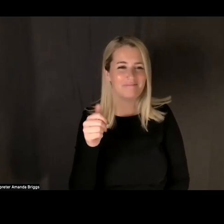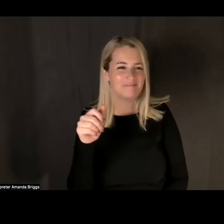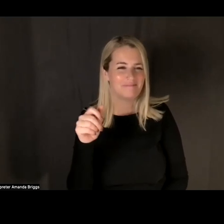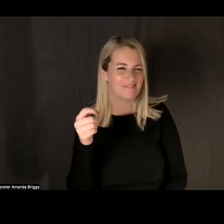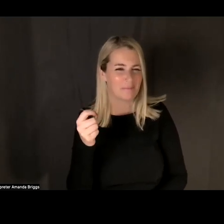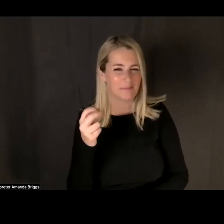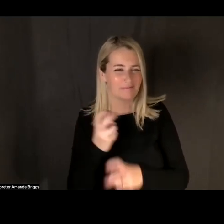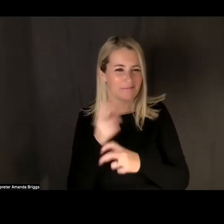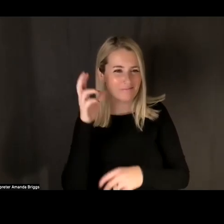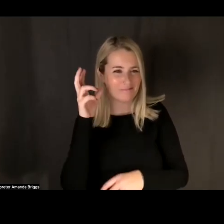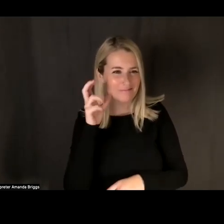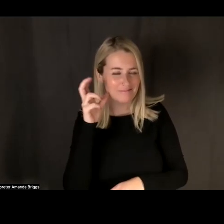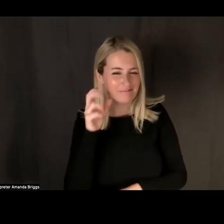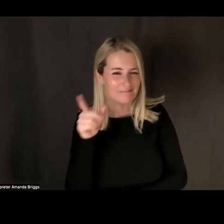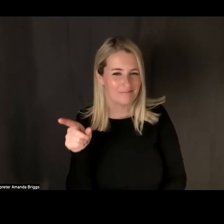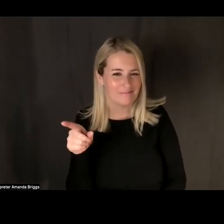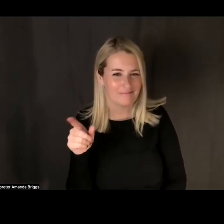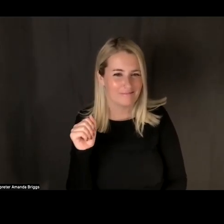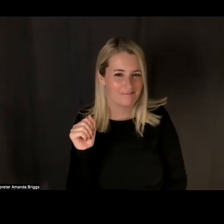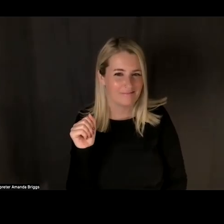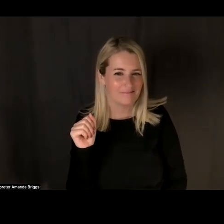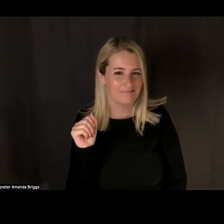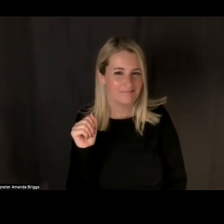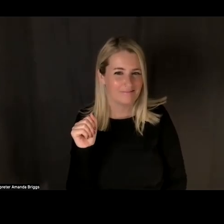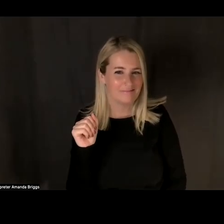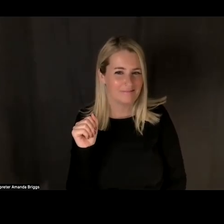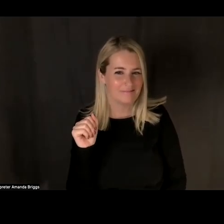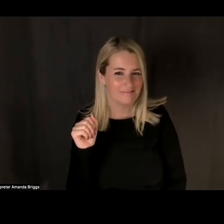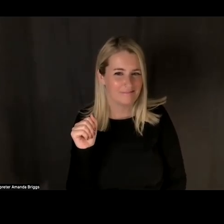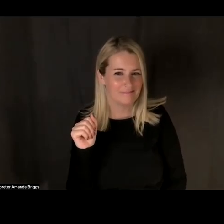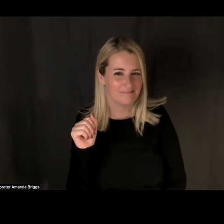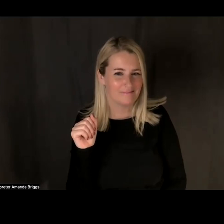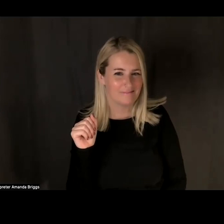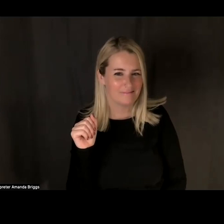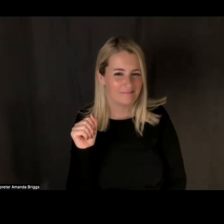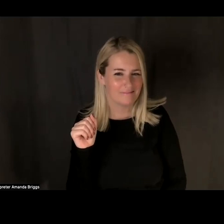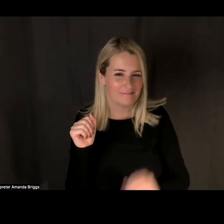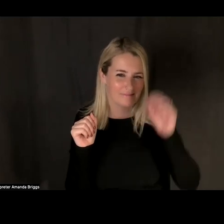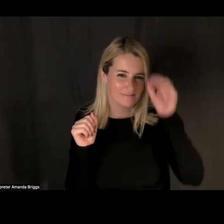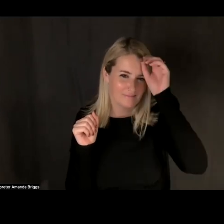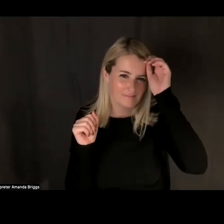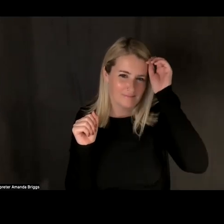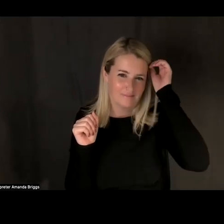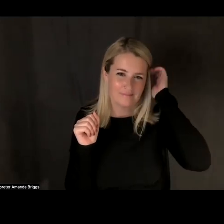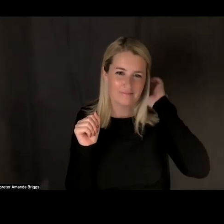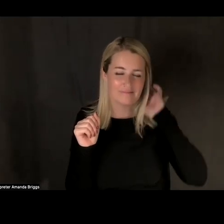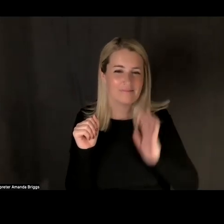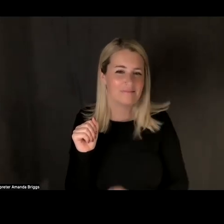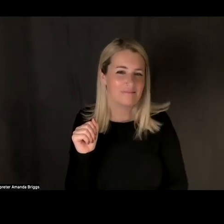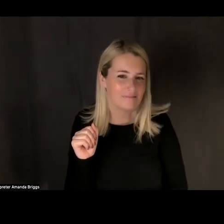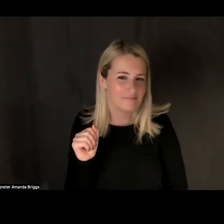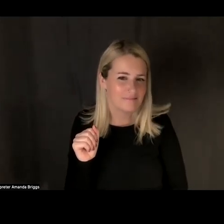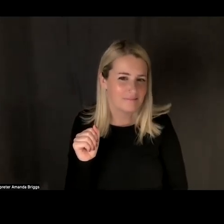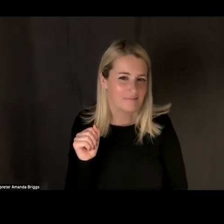So we correlate our reading practices along like any other teaching team, but I'll be presenting the German side